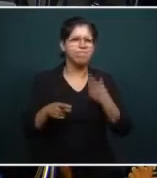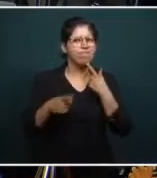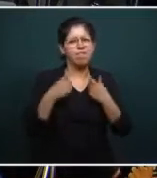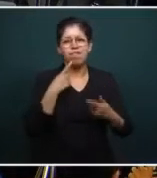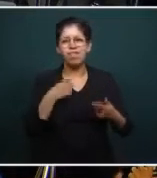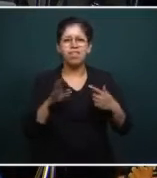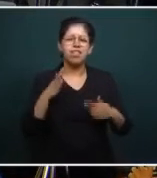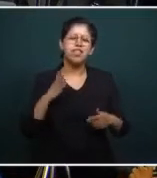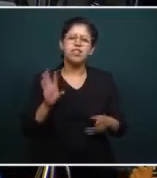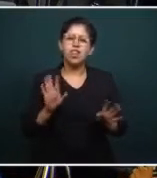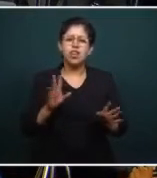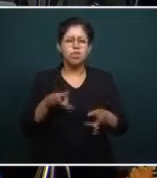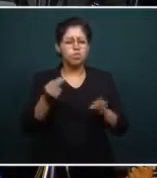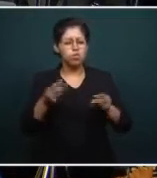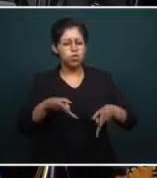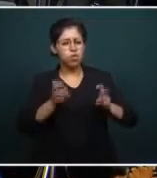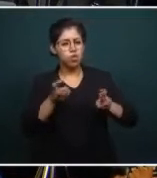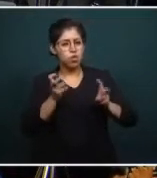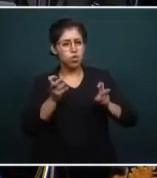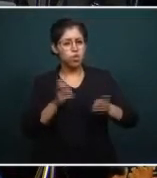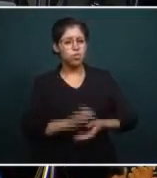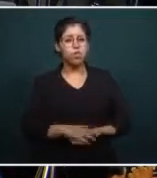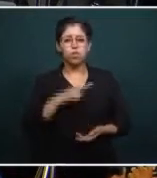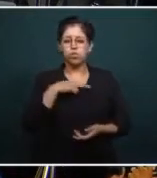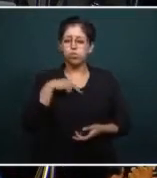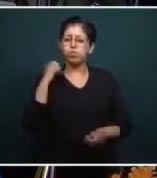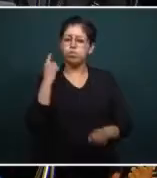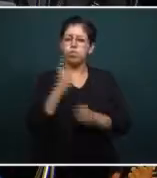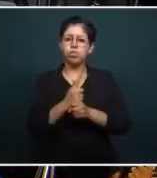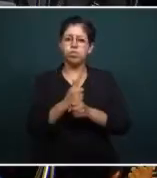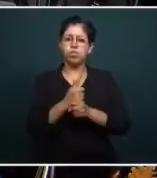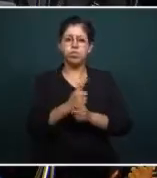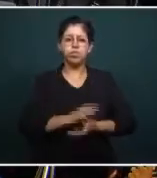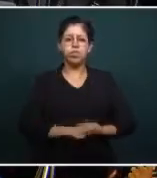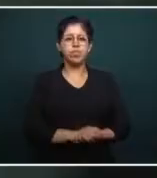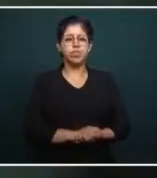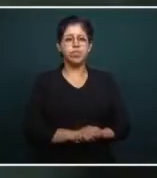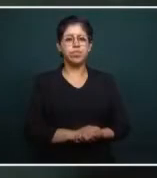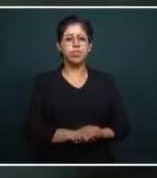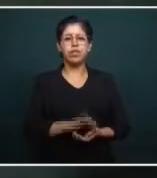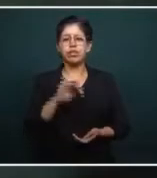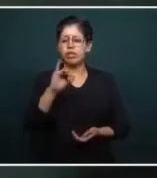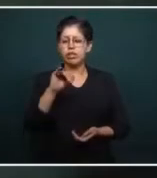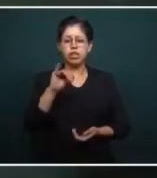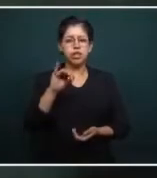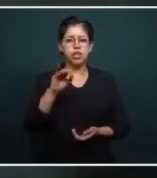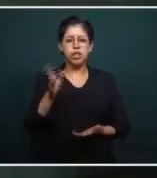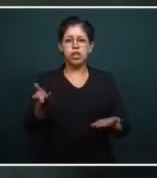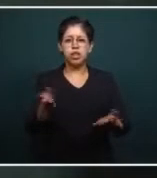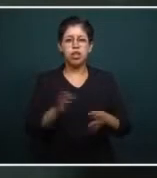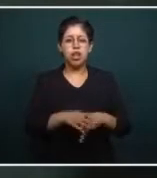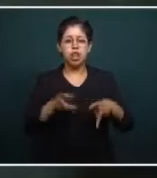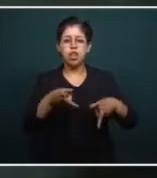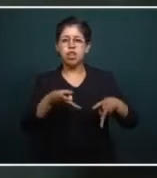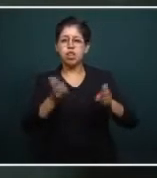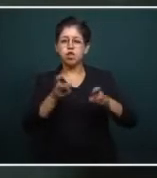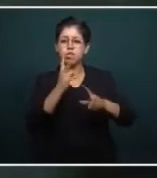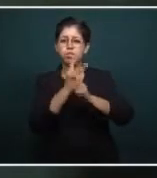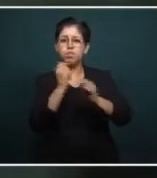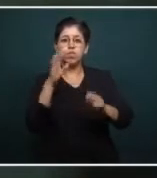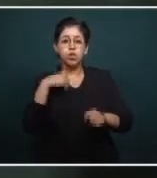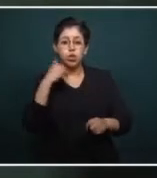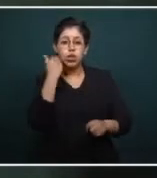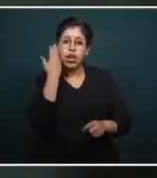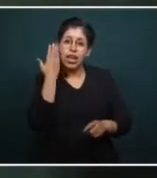most complain about, citizens do. And we have been able to see that there is a tendency